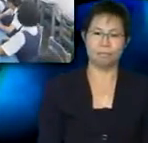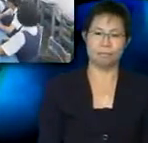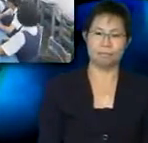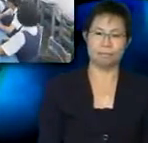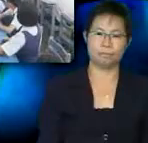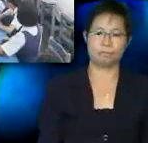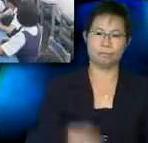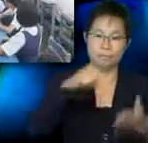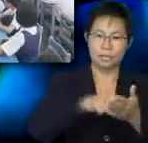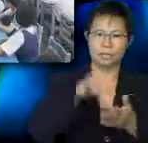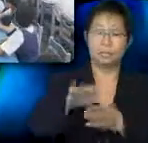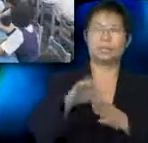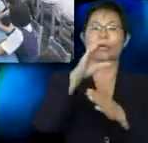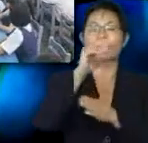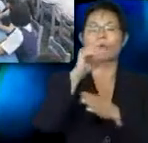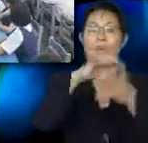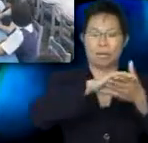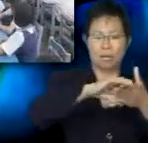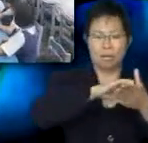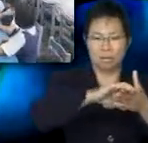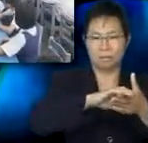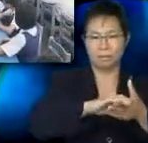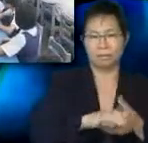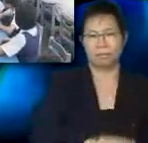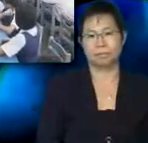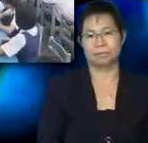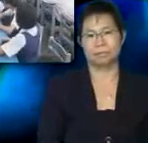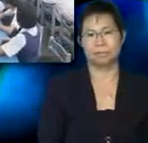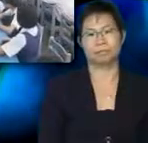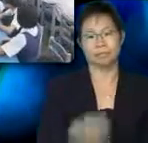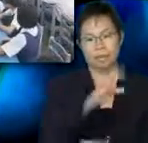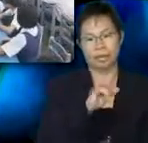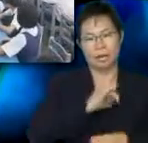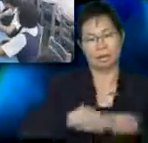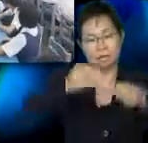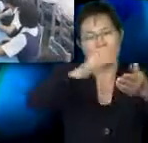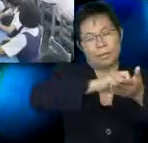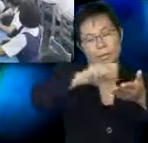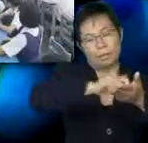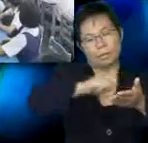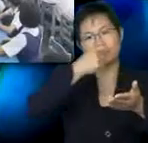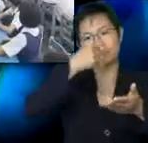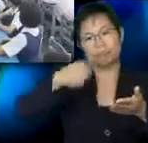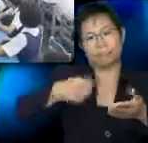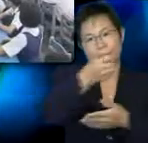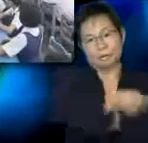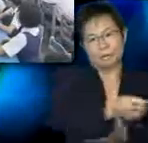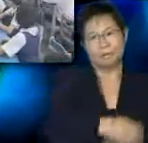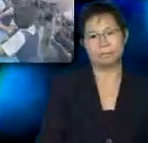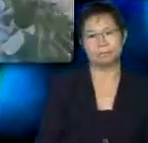All right, this is your card. And this is your card. And I'll give you a pen.